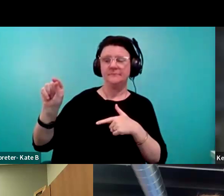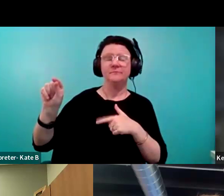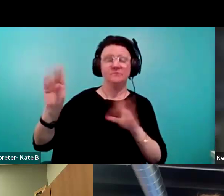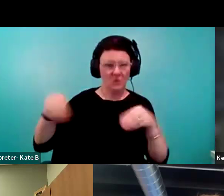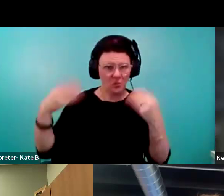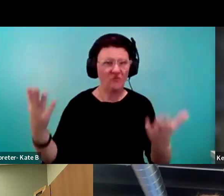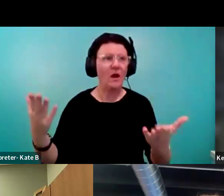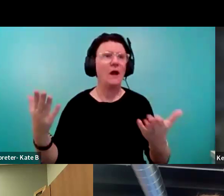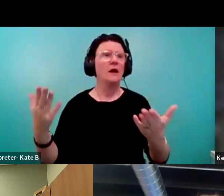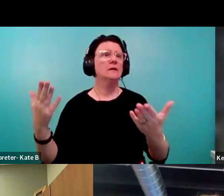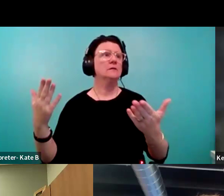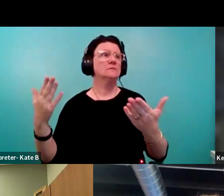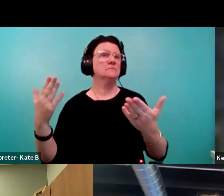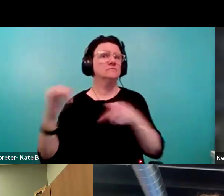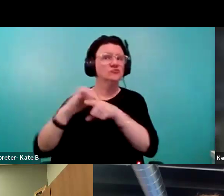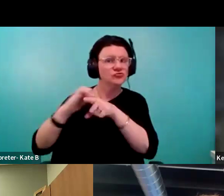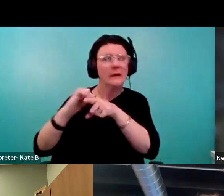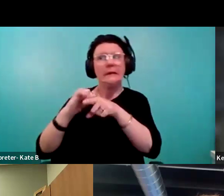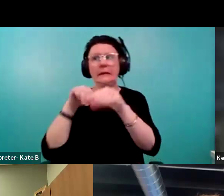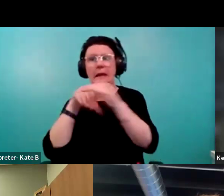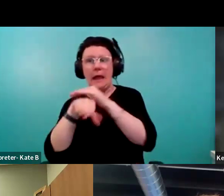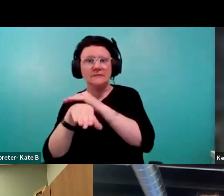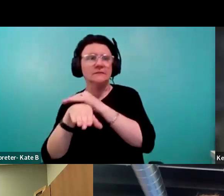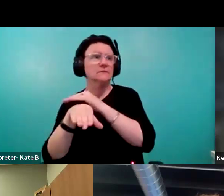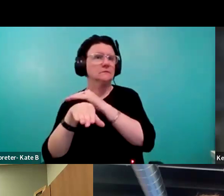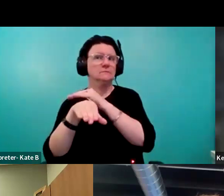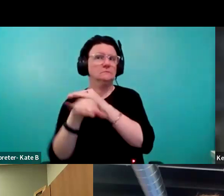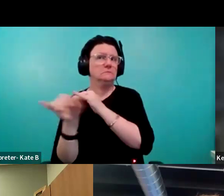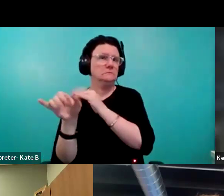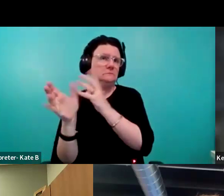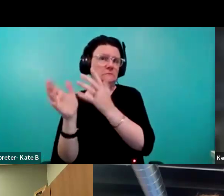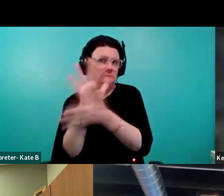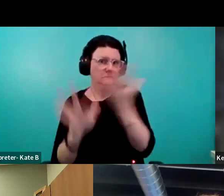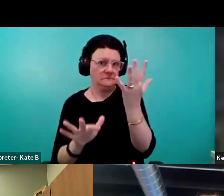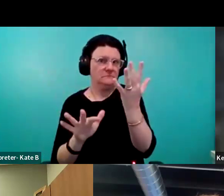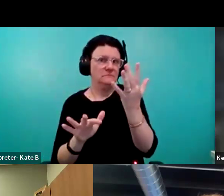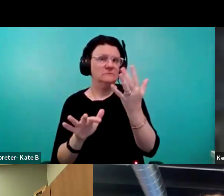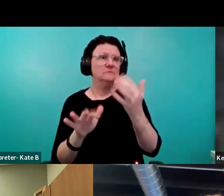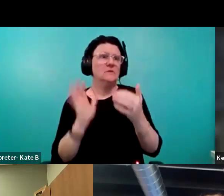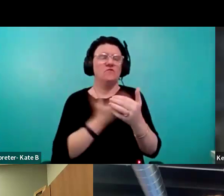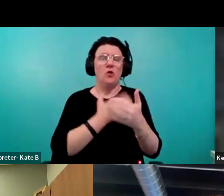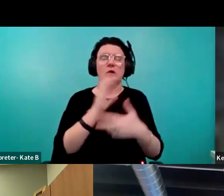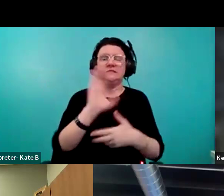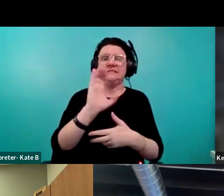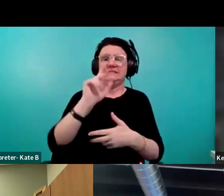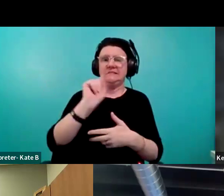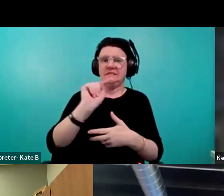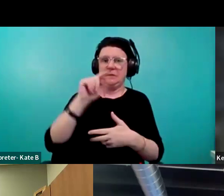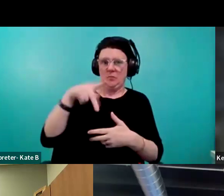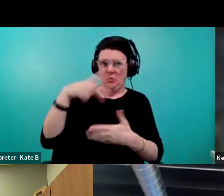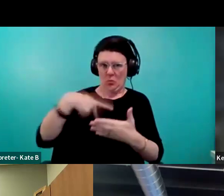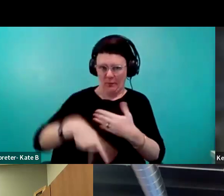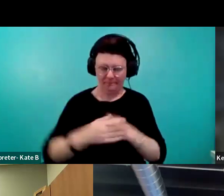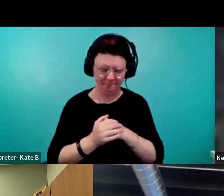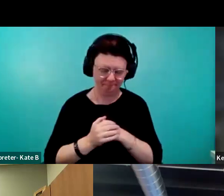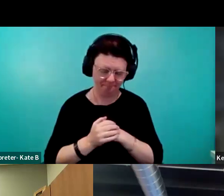provide and do what we try to do here in Iowa with the 3 CTP programs that were mentioned.